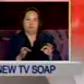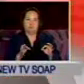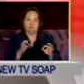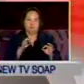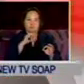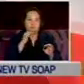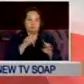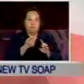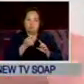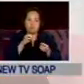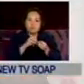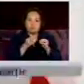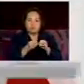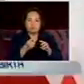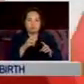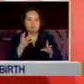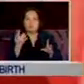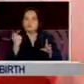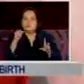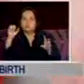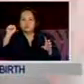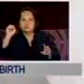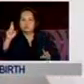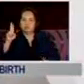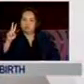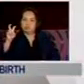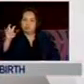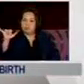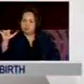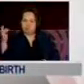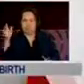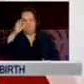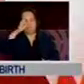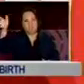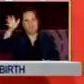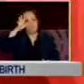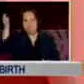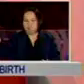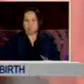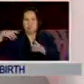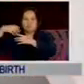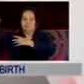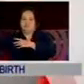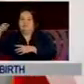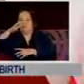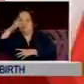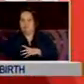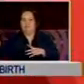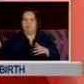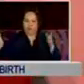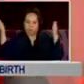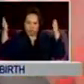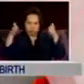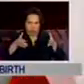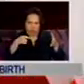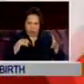polls. Because as a judge, my duty is to choose what is right and not what is